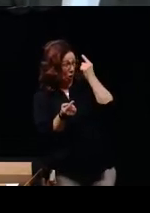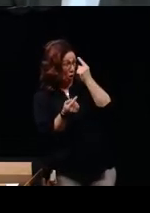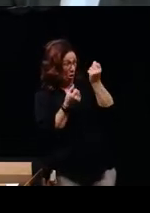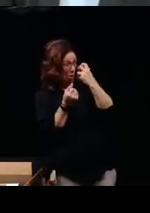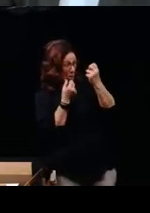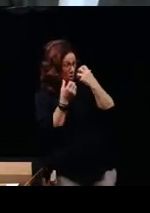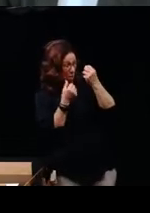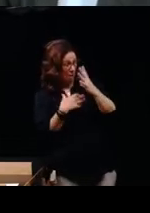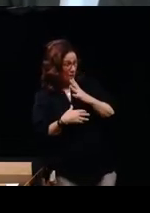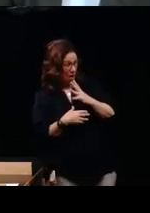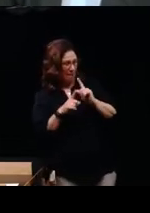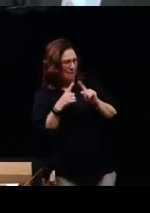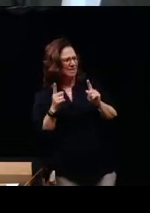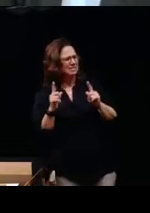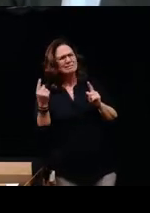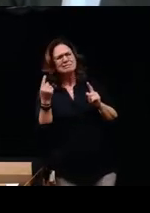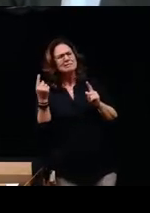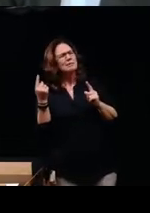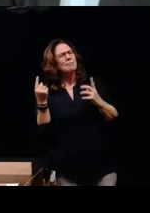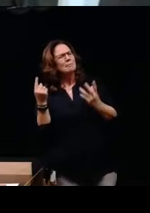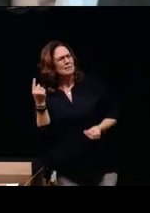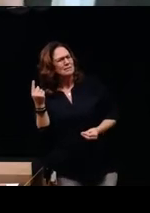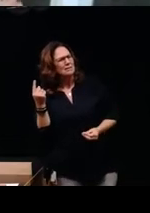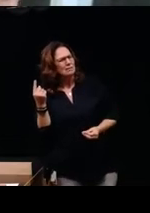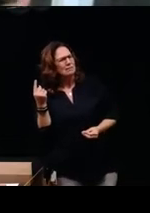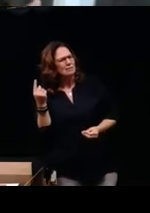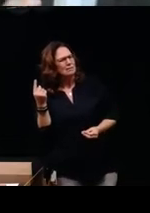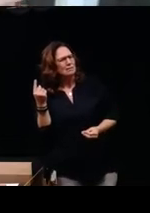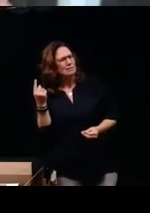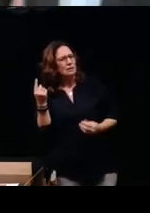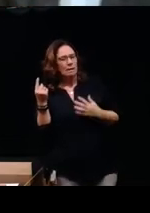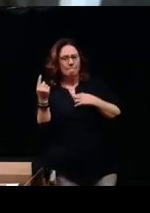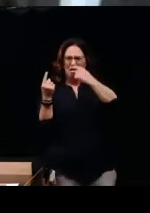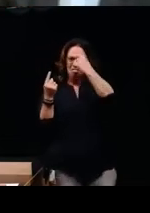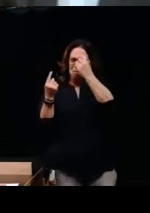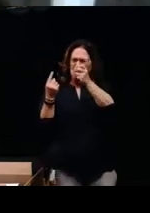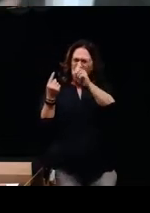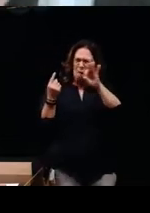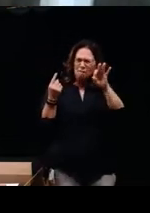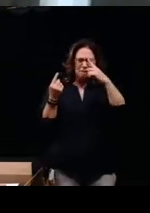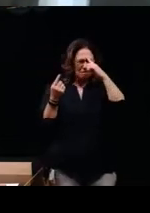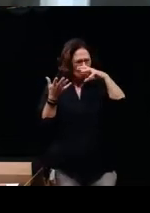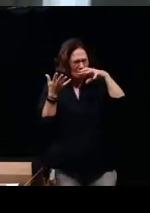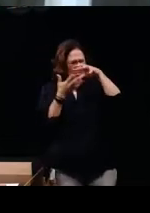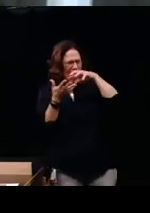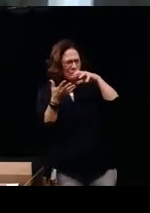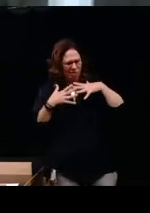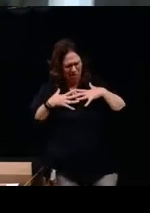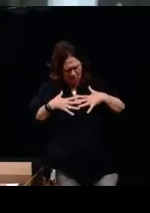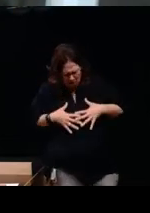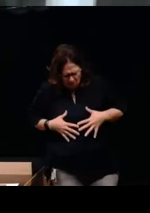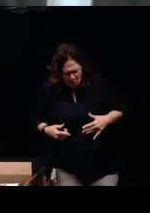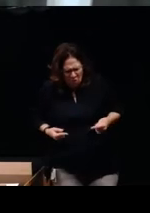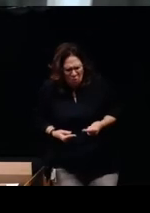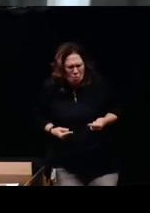time. But I think something's being missed. You know, my thinking is off. I'm clouded sometimes. I hurt all over. I'm